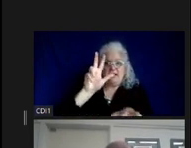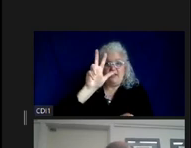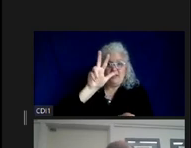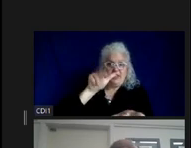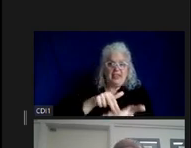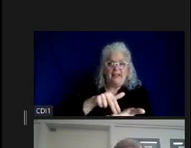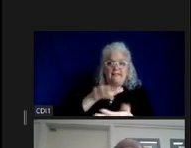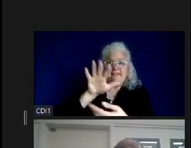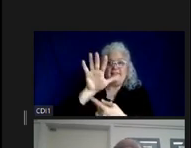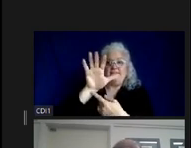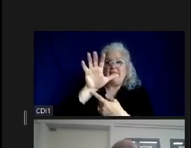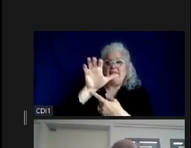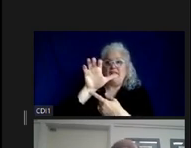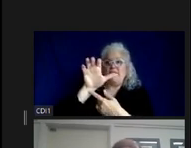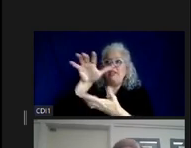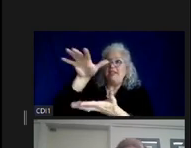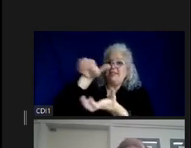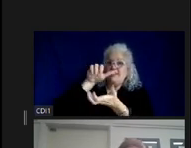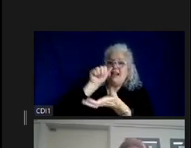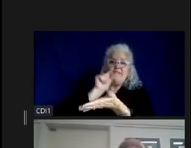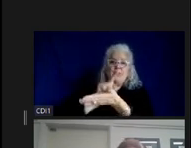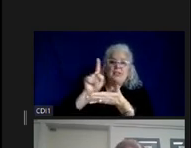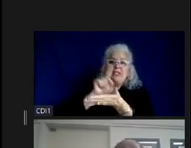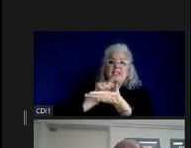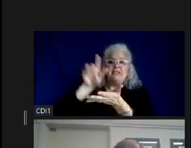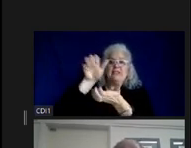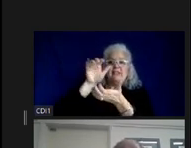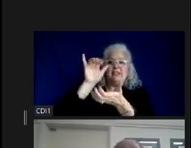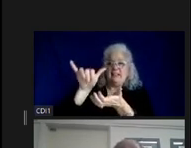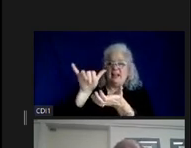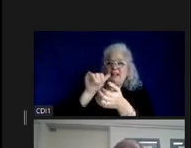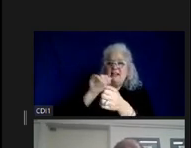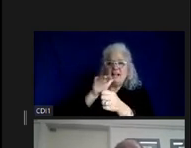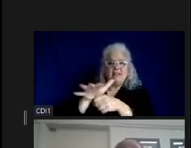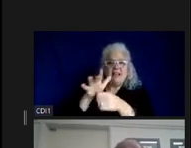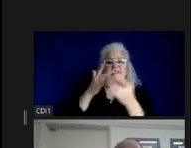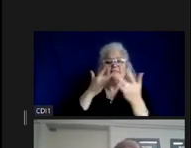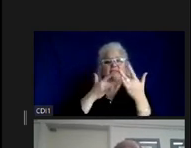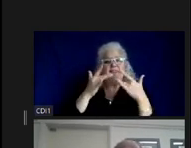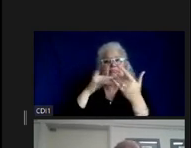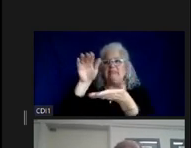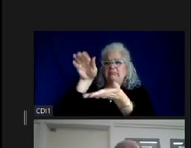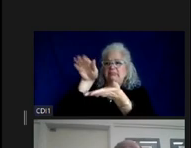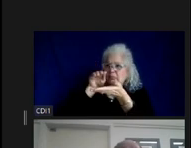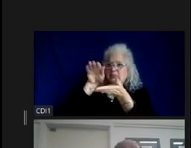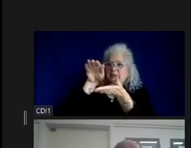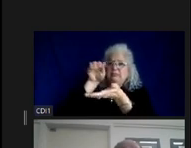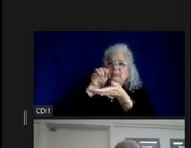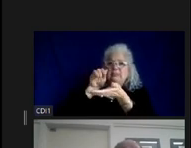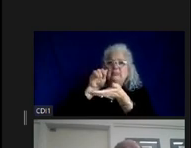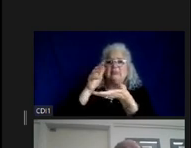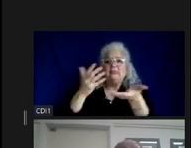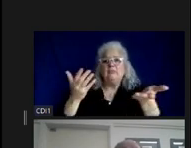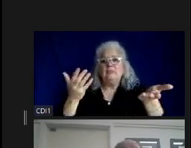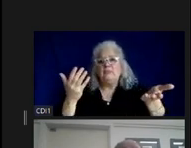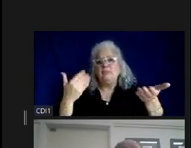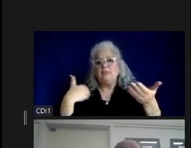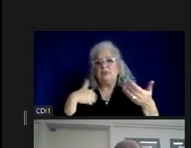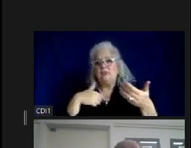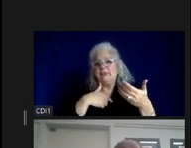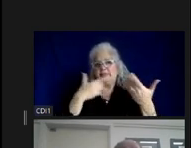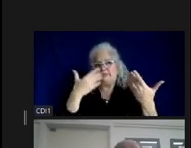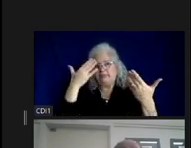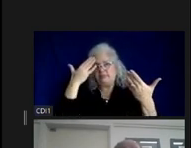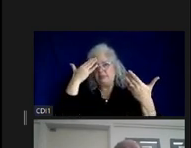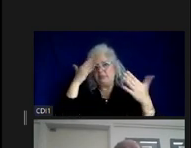It's it's uncertain. Unfortunately, we don't really, as I was describing before, we don't really know what those